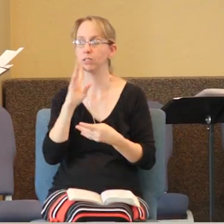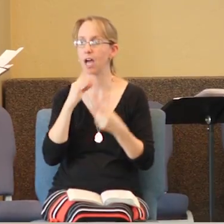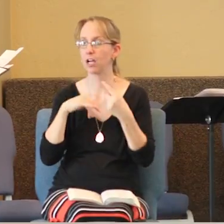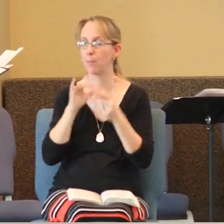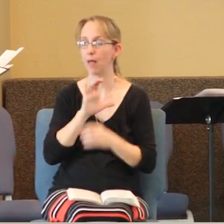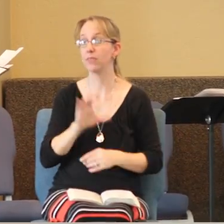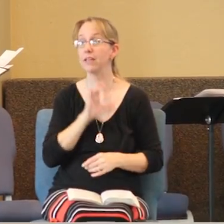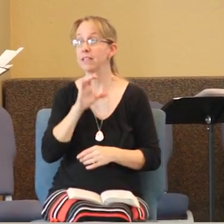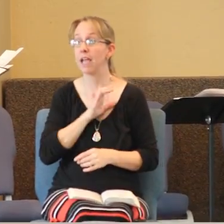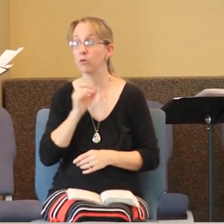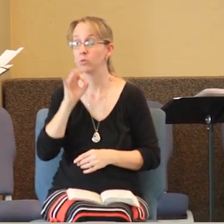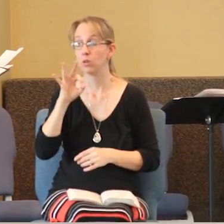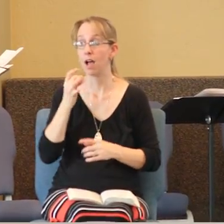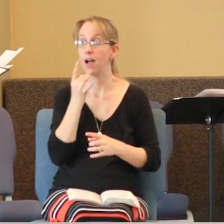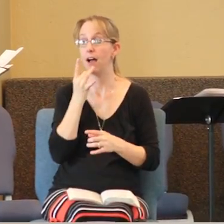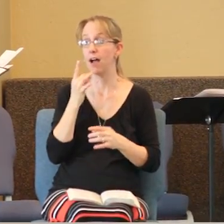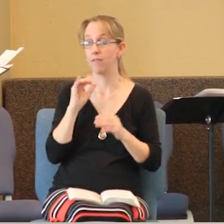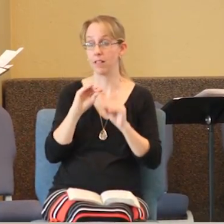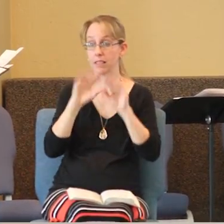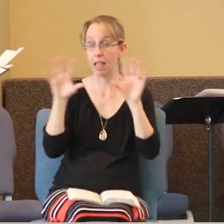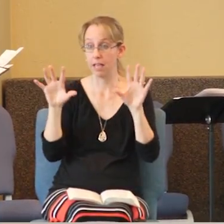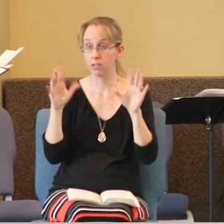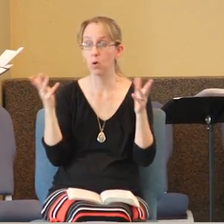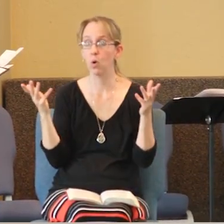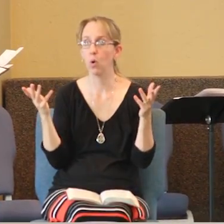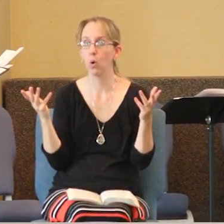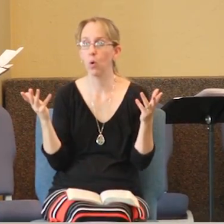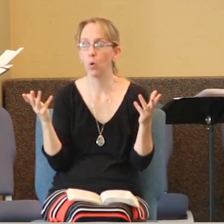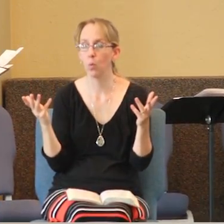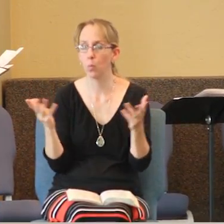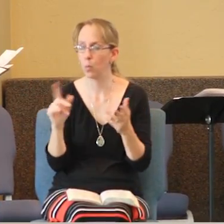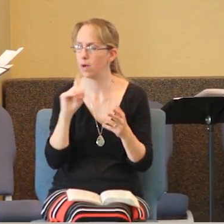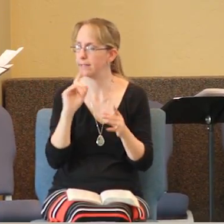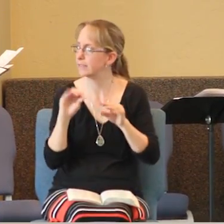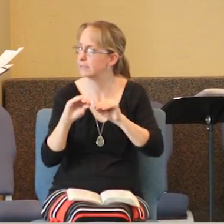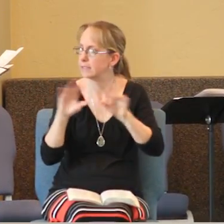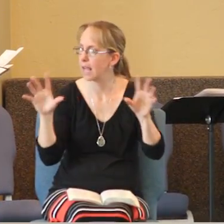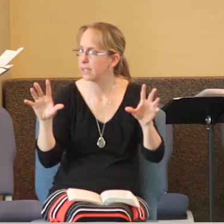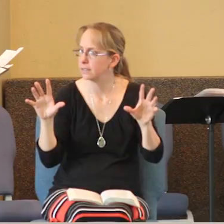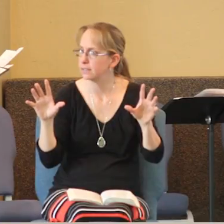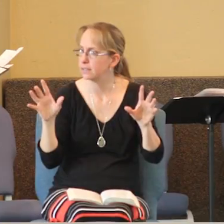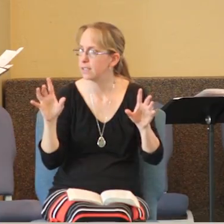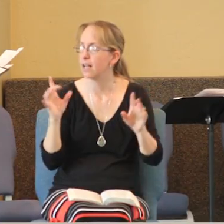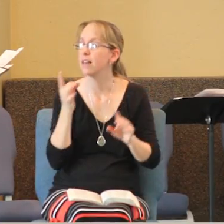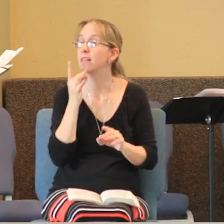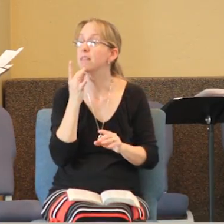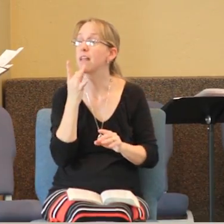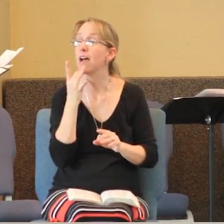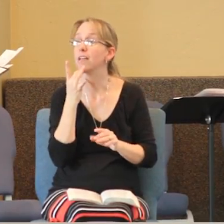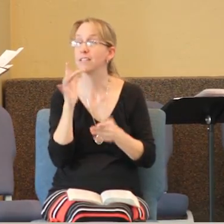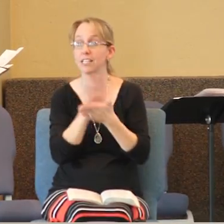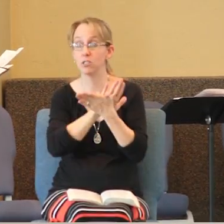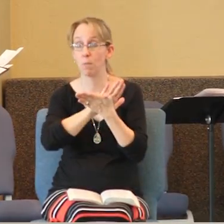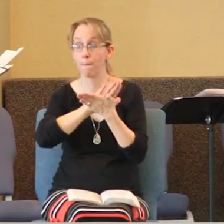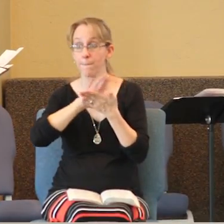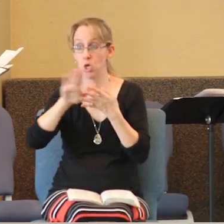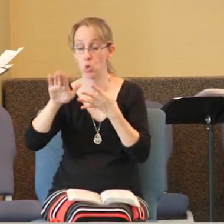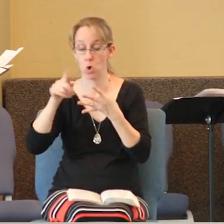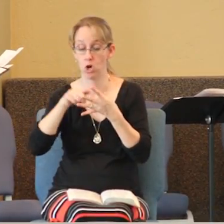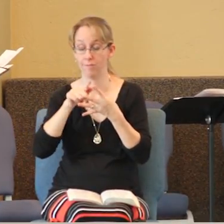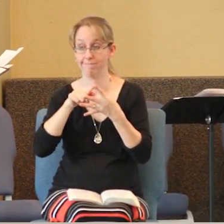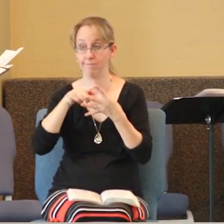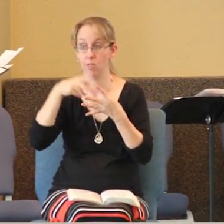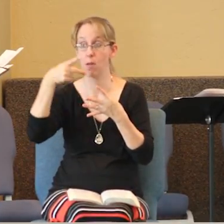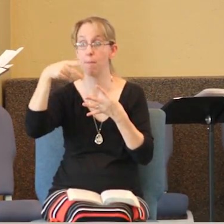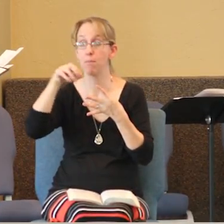want to look at the characteristics of light. What is light? Well, light is pure. The light of